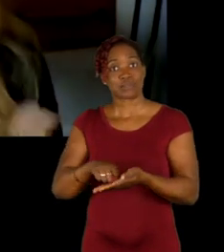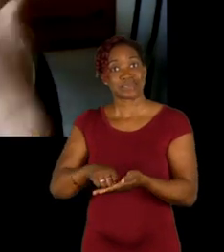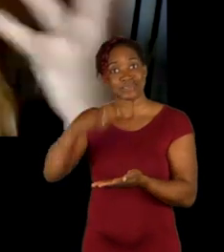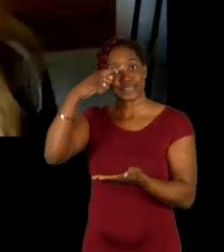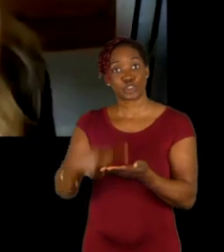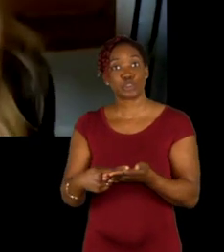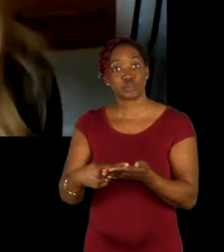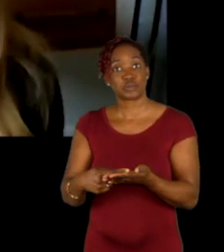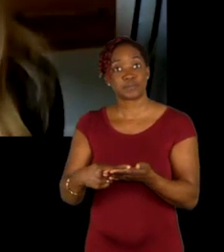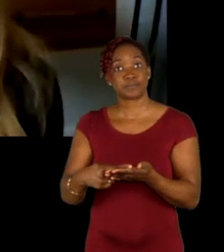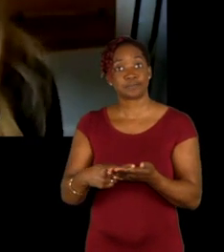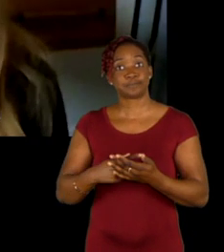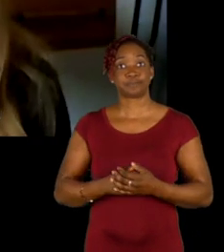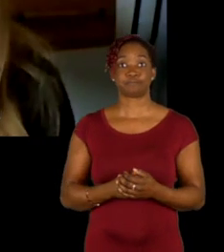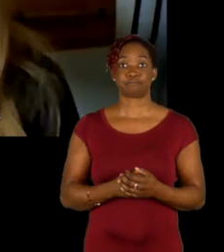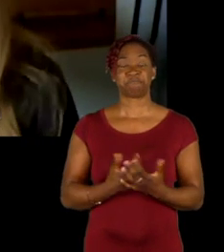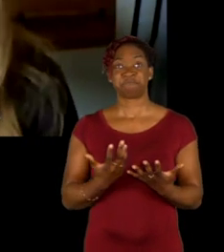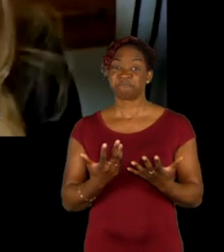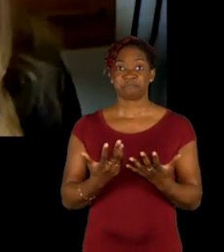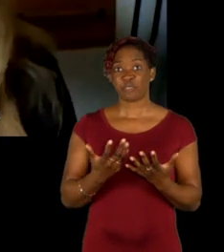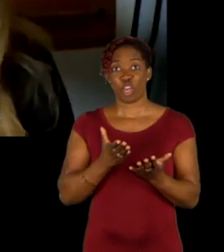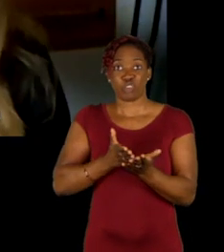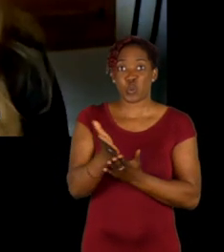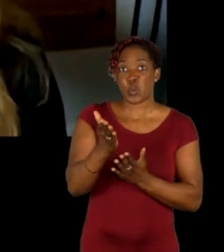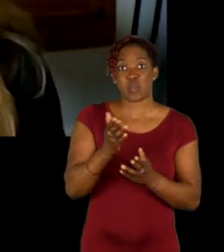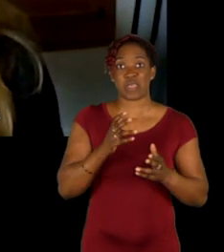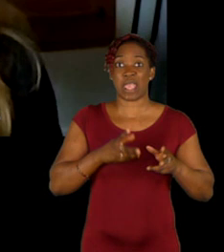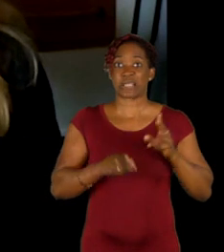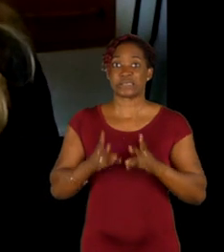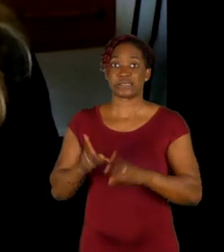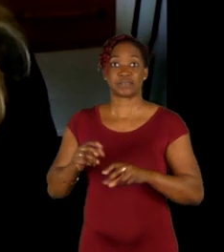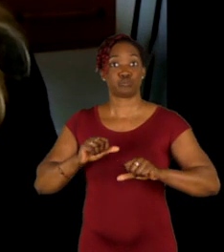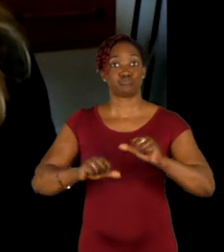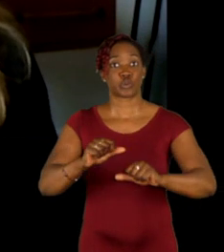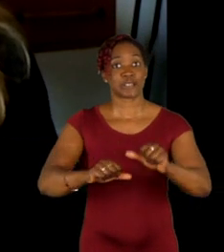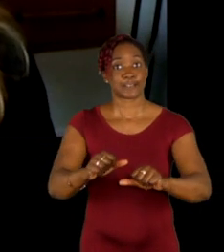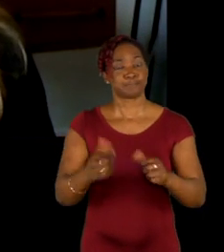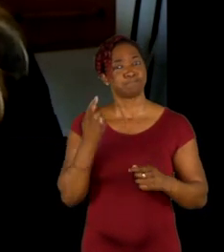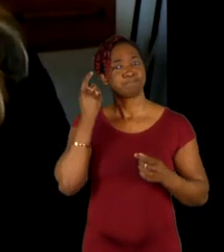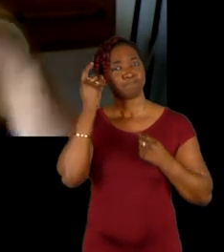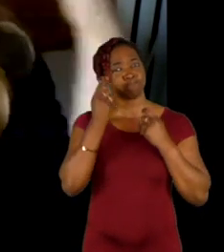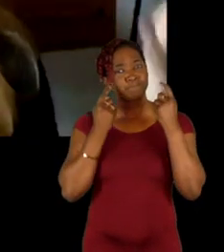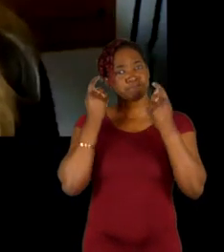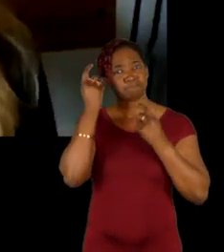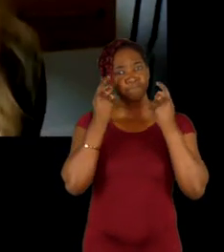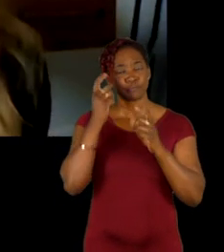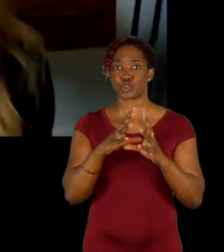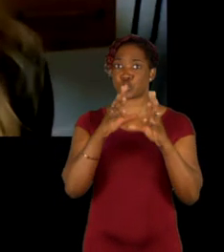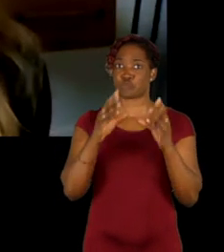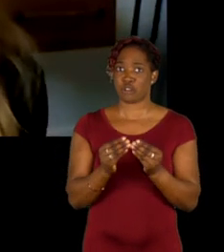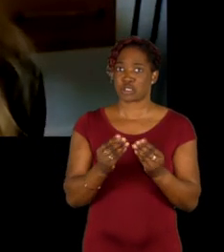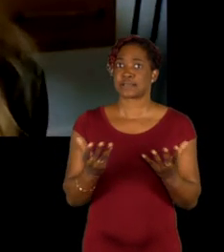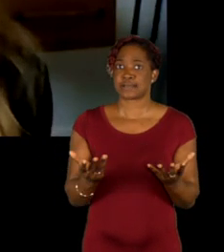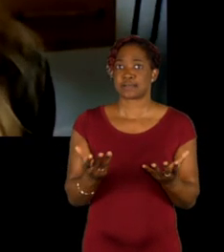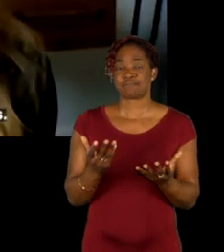that you put in during the edit making process. So thinking that, to summarize, it's thinking